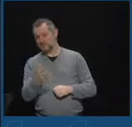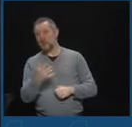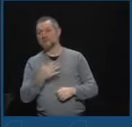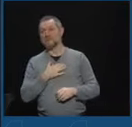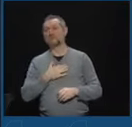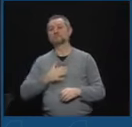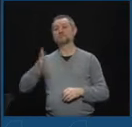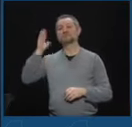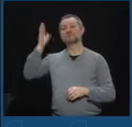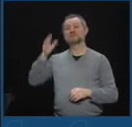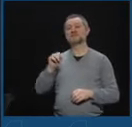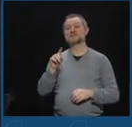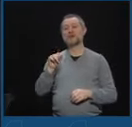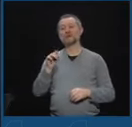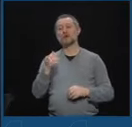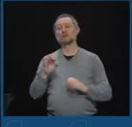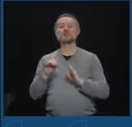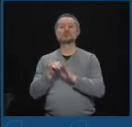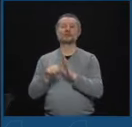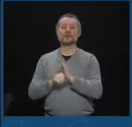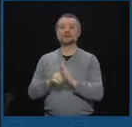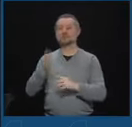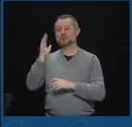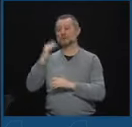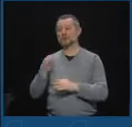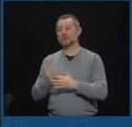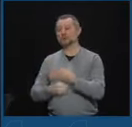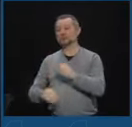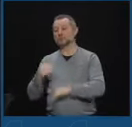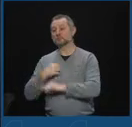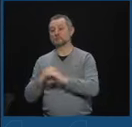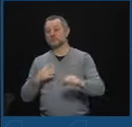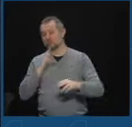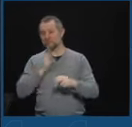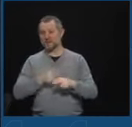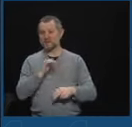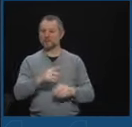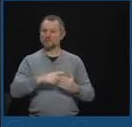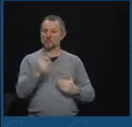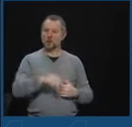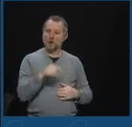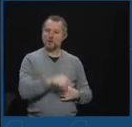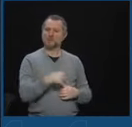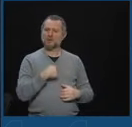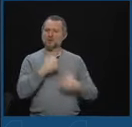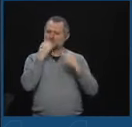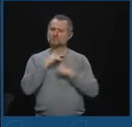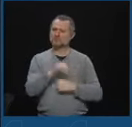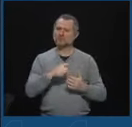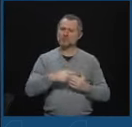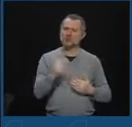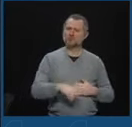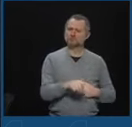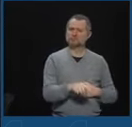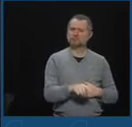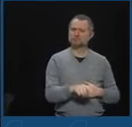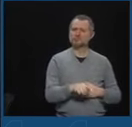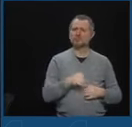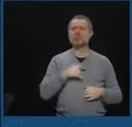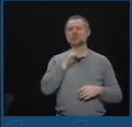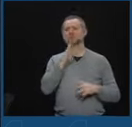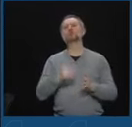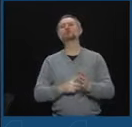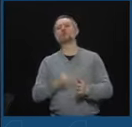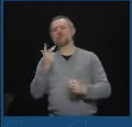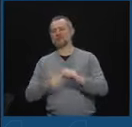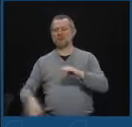my budget address, I talked about this program because I believe in this program. And I said, I'll triple the amount of investment that